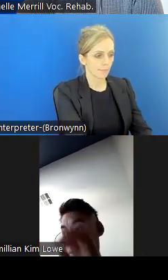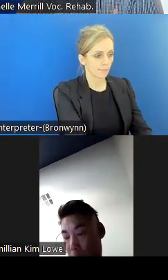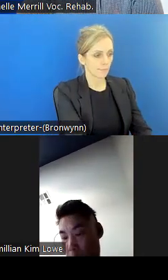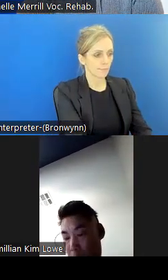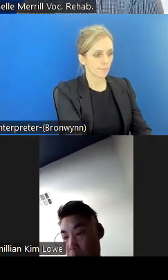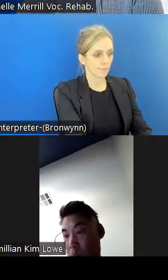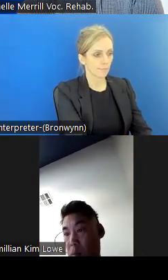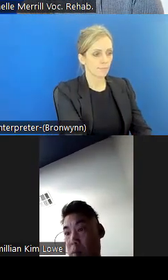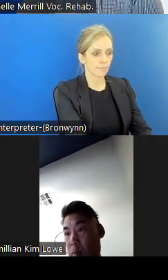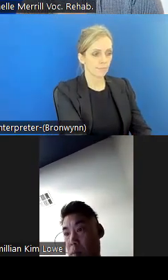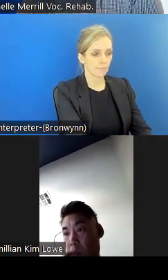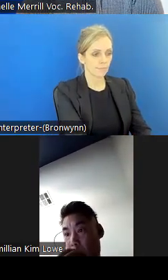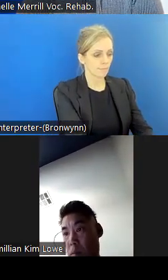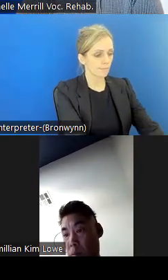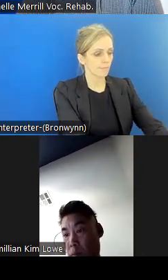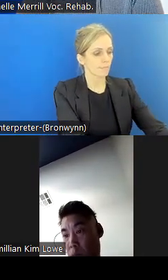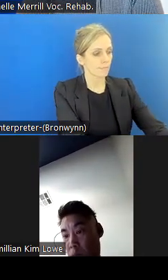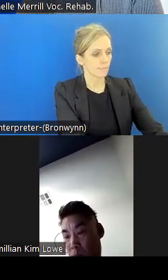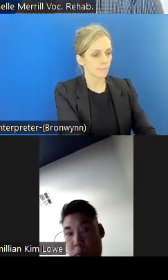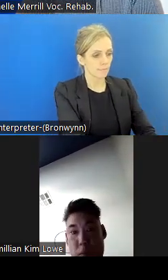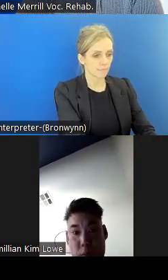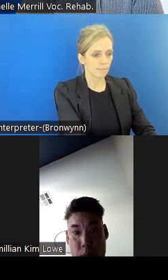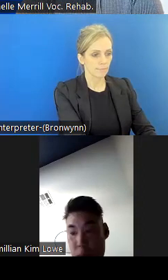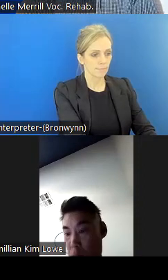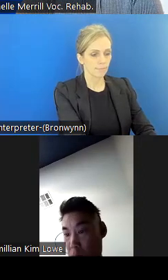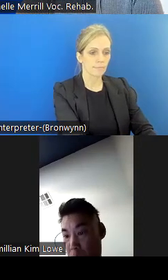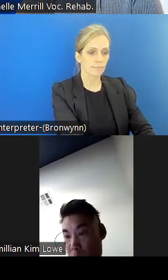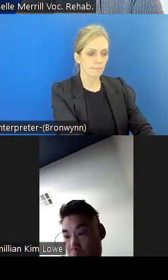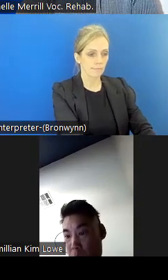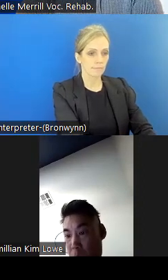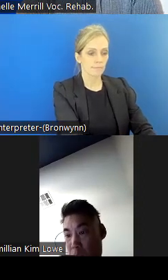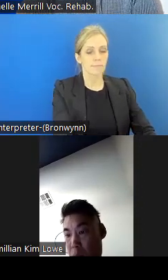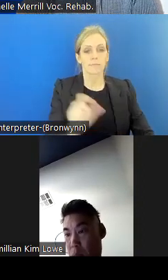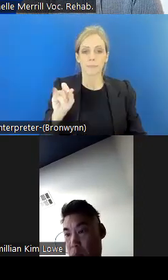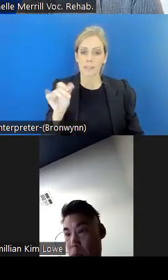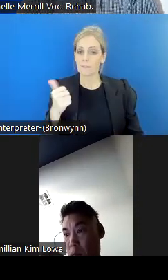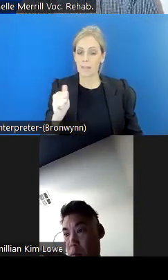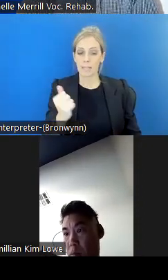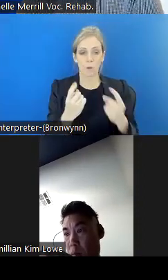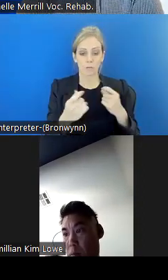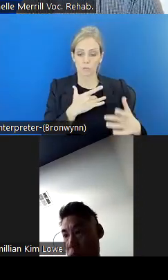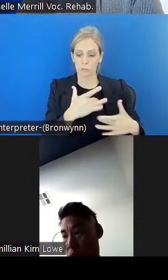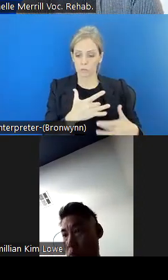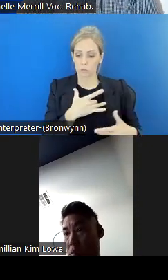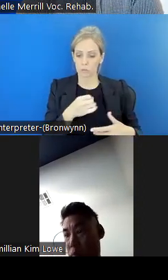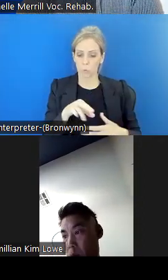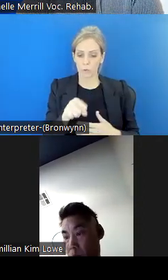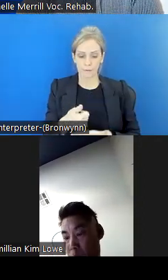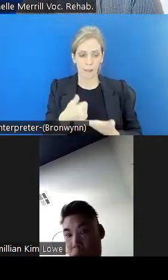concerns or need a little help, the phone numbers are right there, and there's a real person that will answer the phone during business